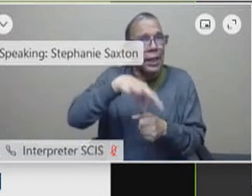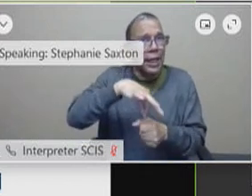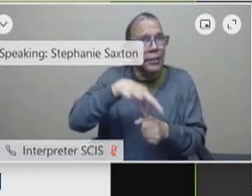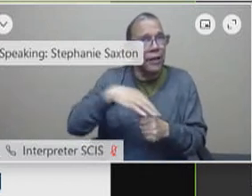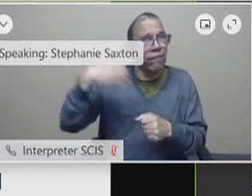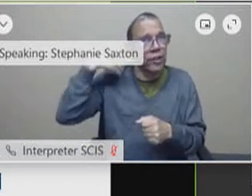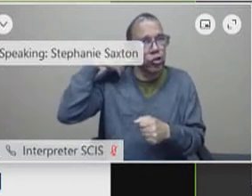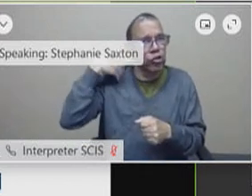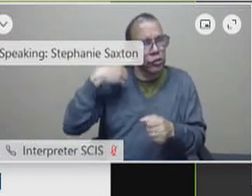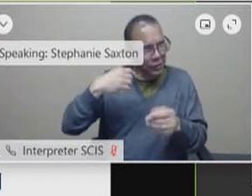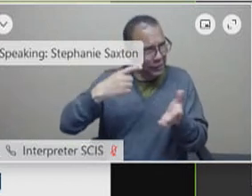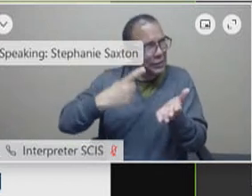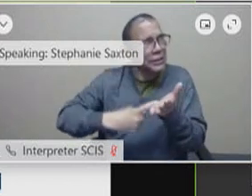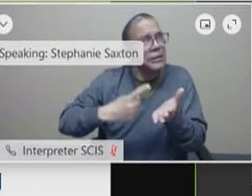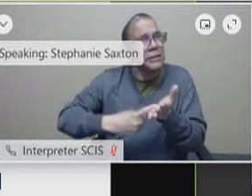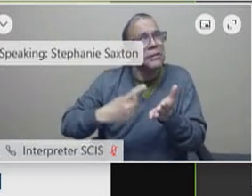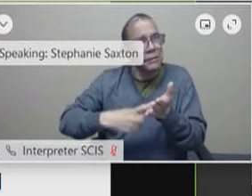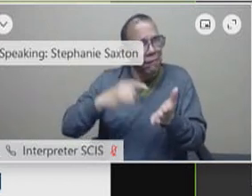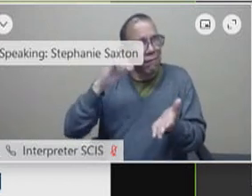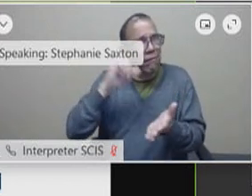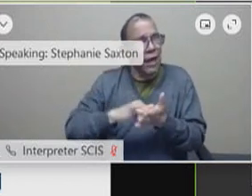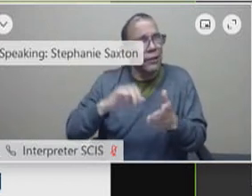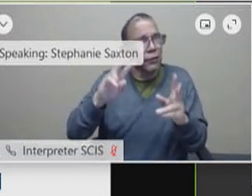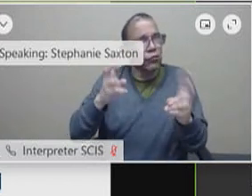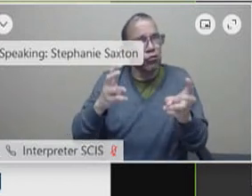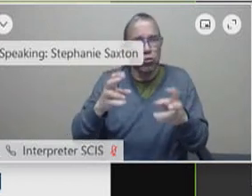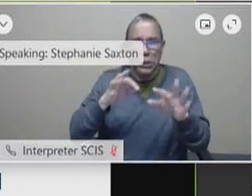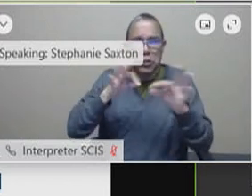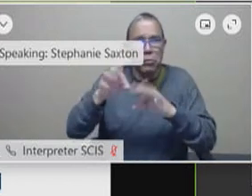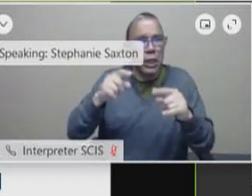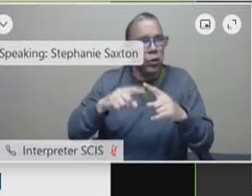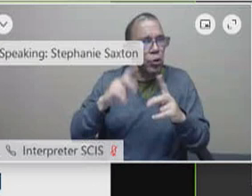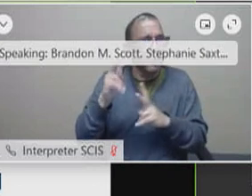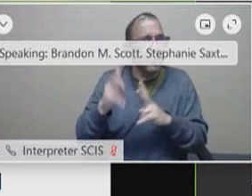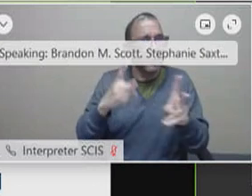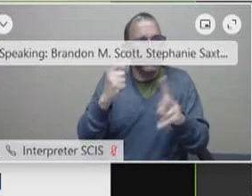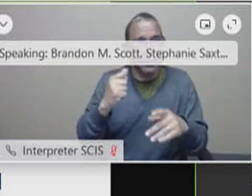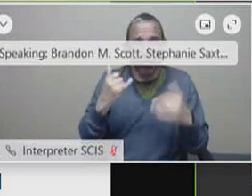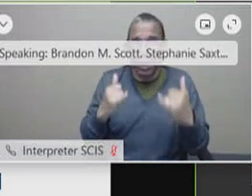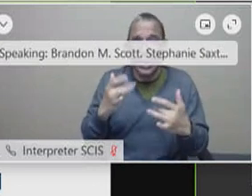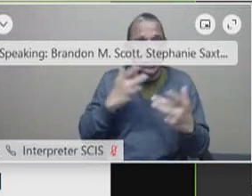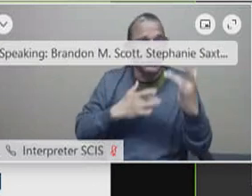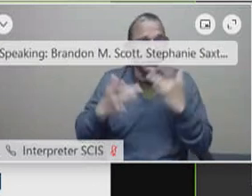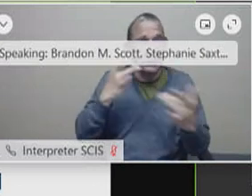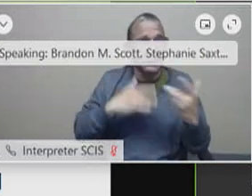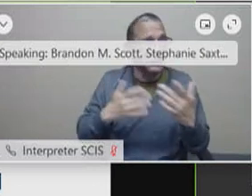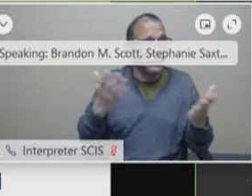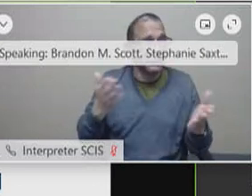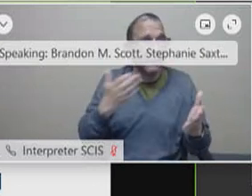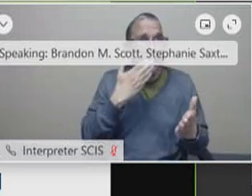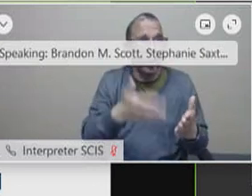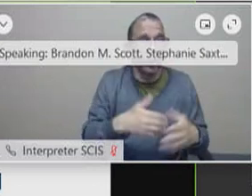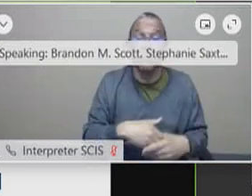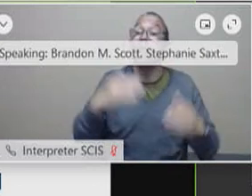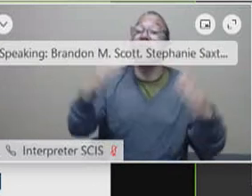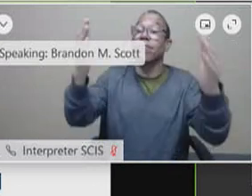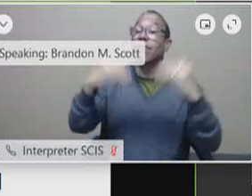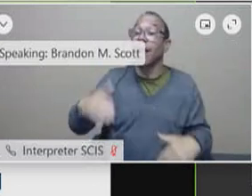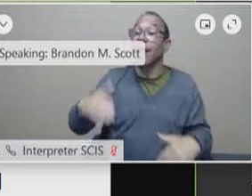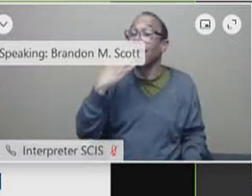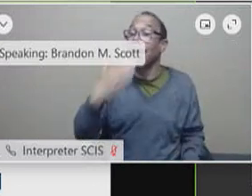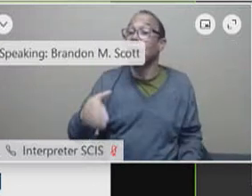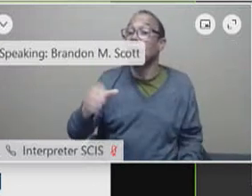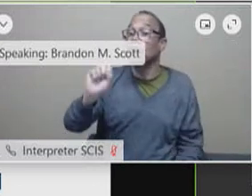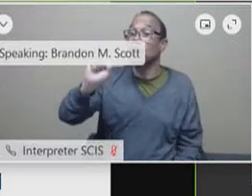favorable. Thank you for your time. Thank you. Thank you so much, Stephanie. Next up, we have